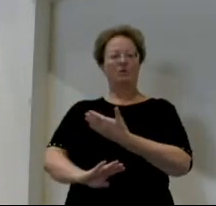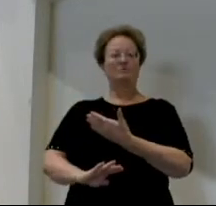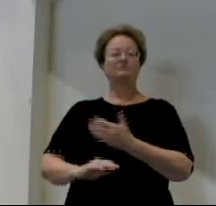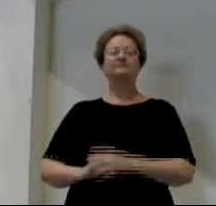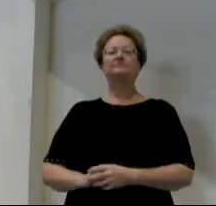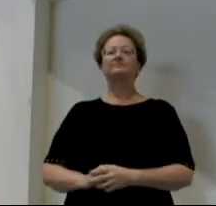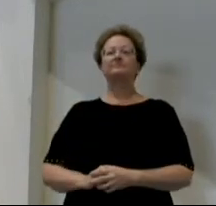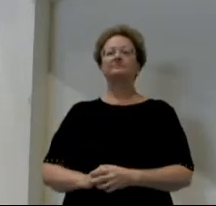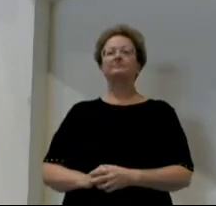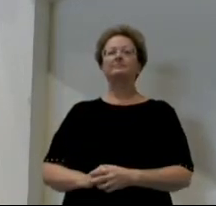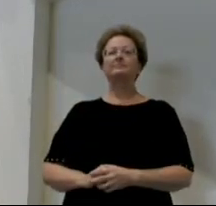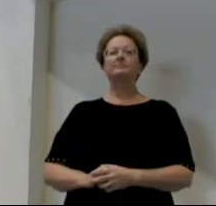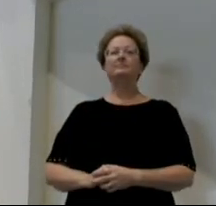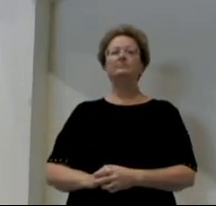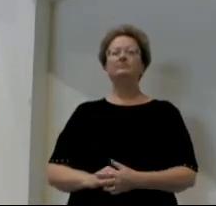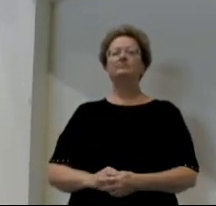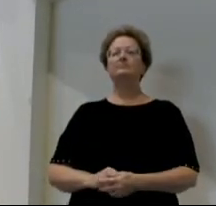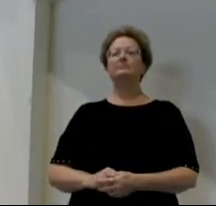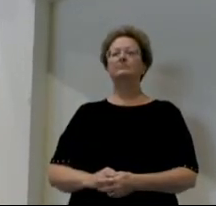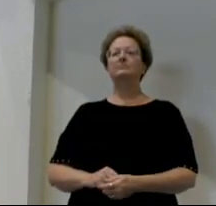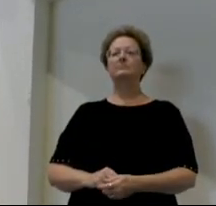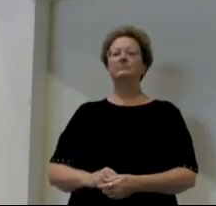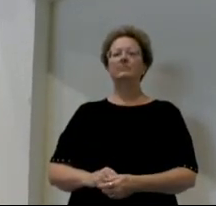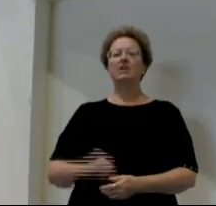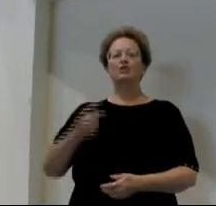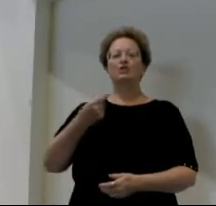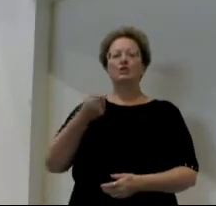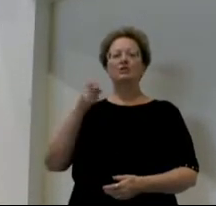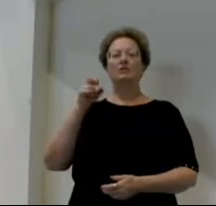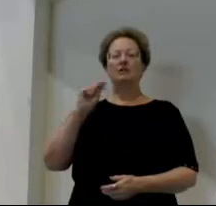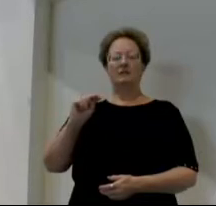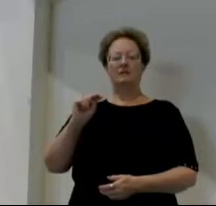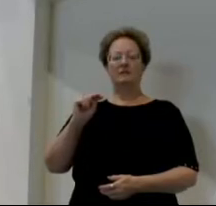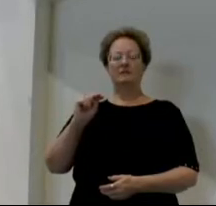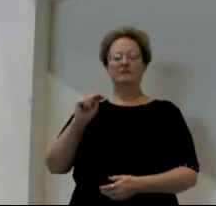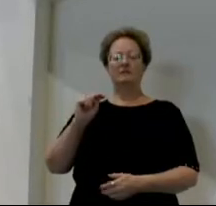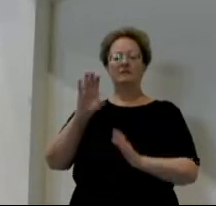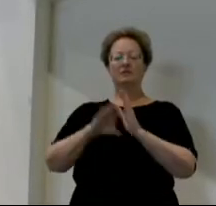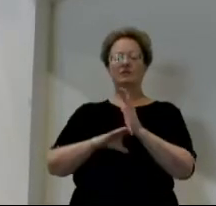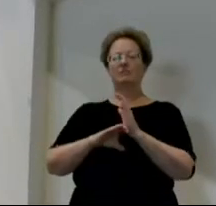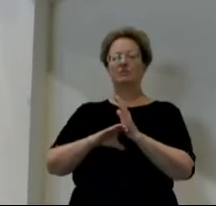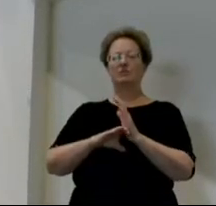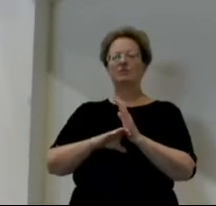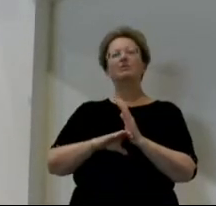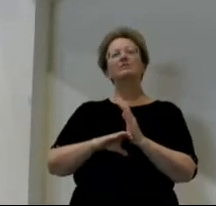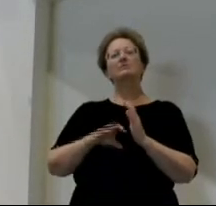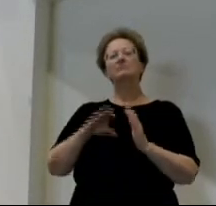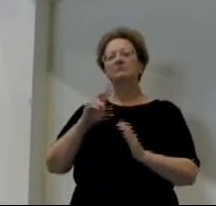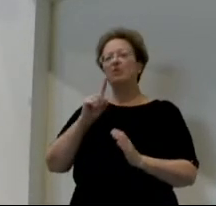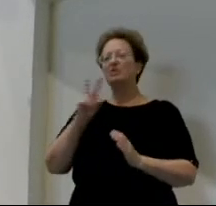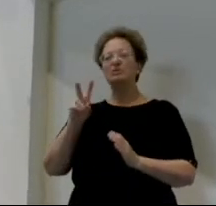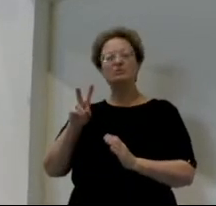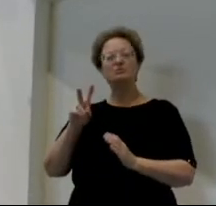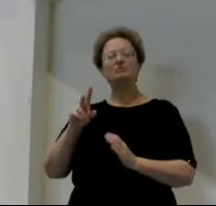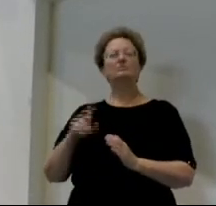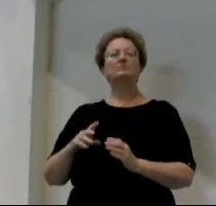Open the scriptures, those opening chapters of Genesis, we find creation, God creating all things. And